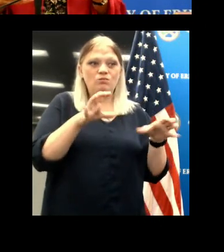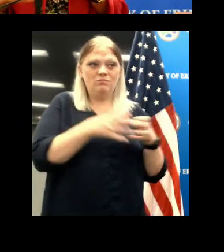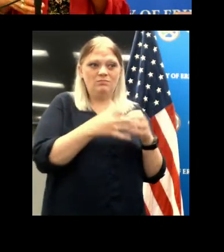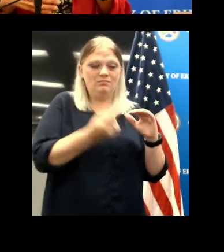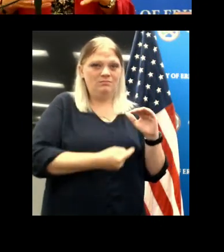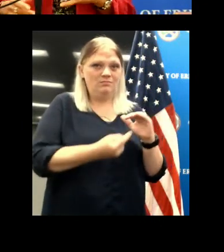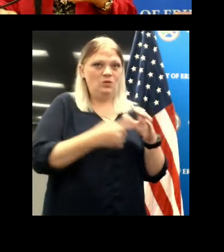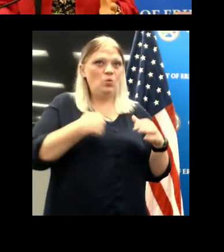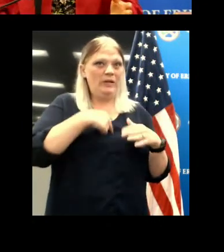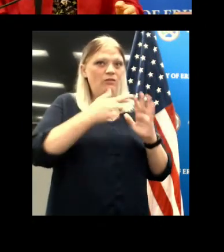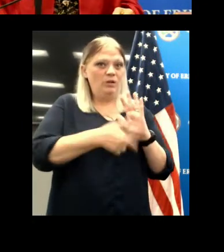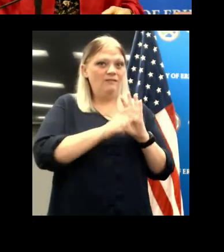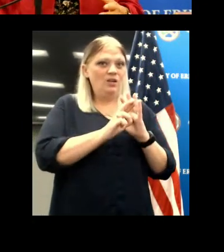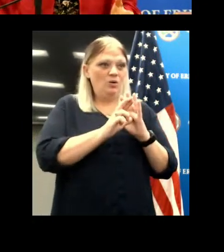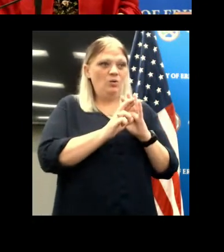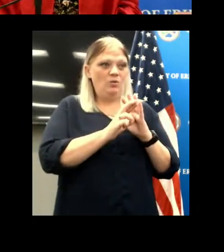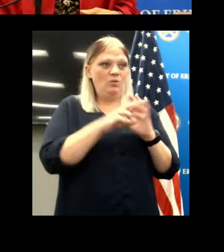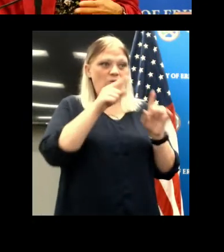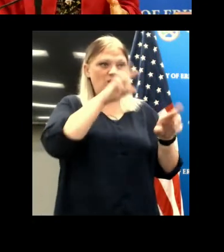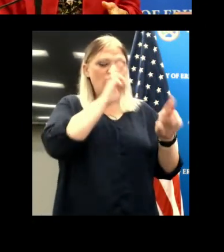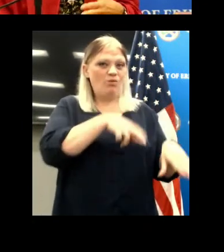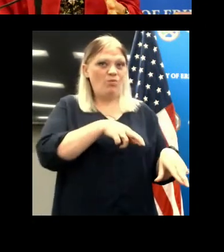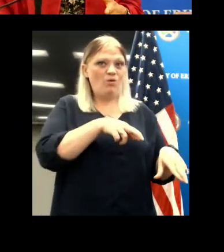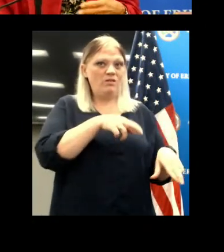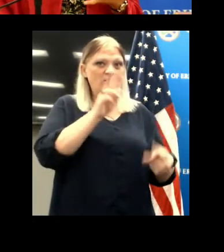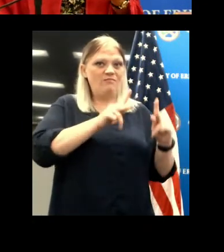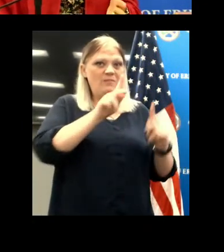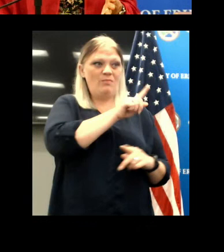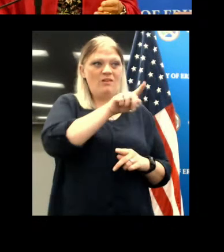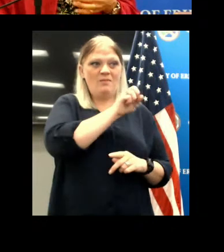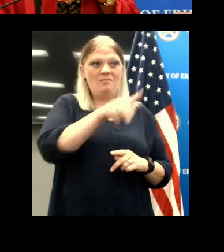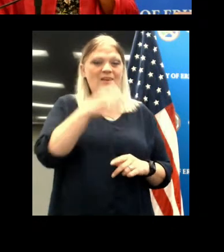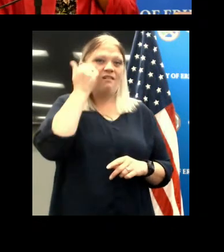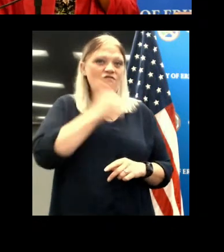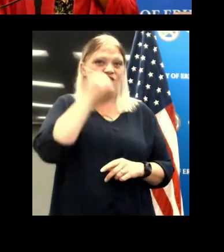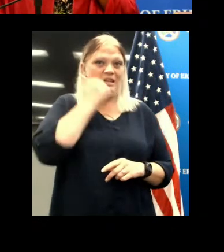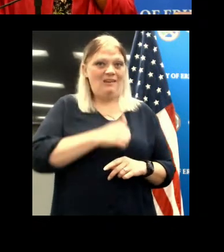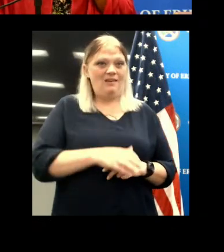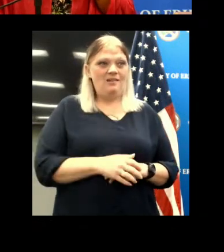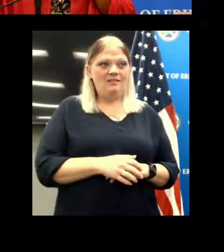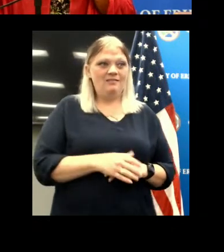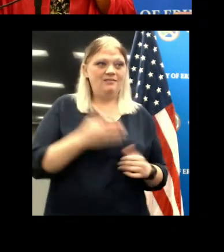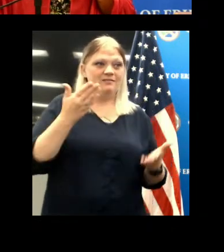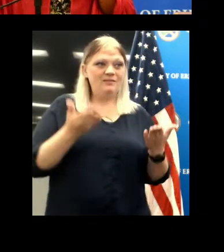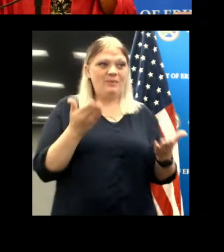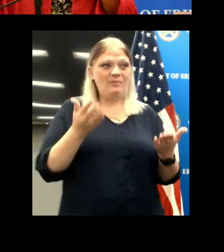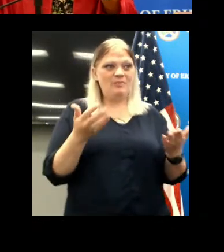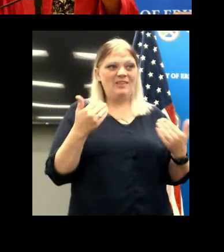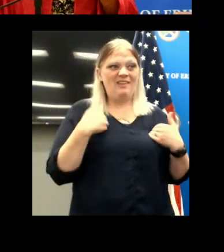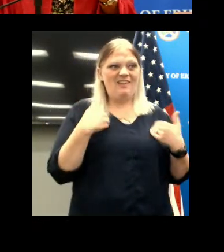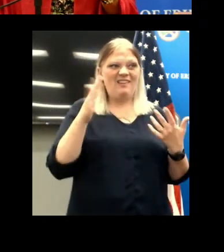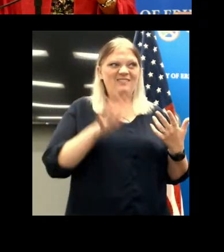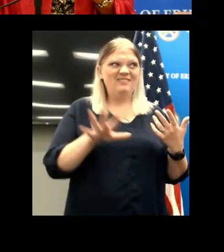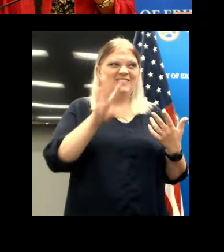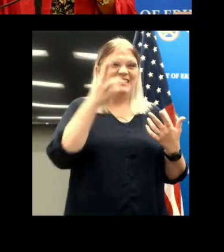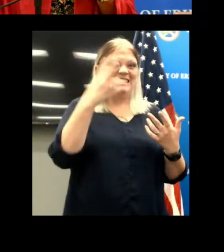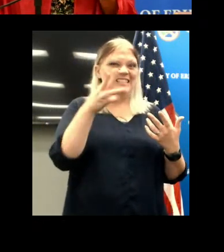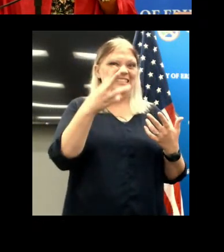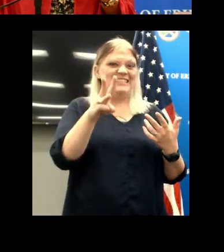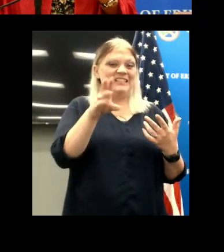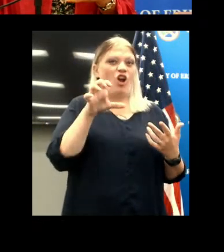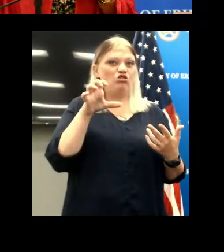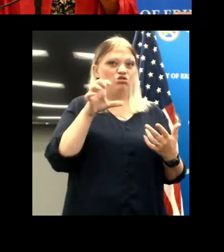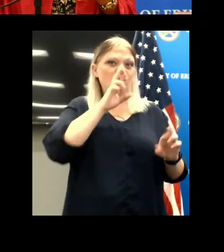So we are reviewing these reports of returning travelers every day, and we probably have about